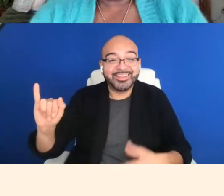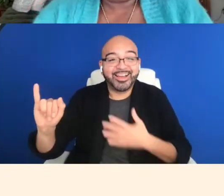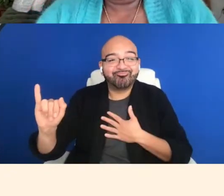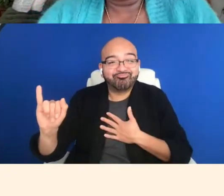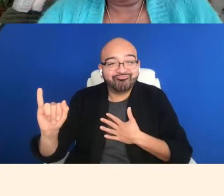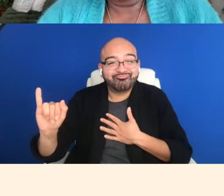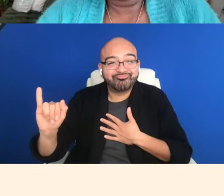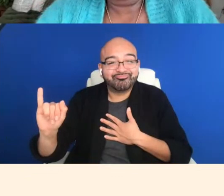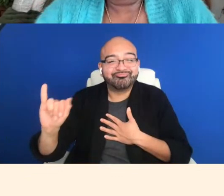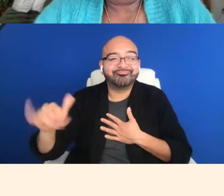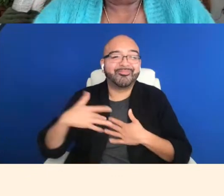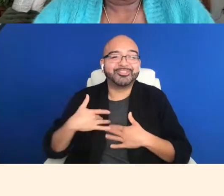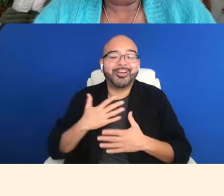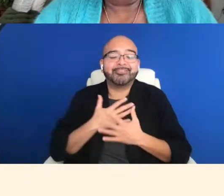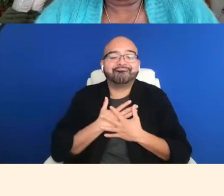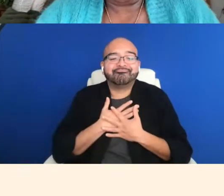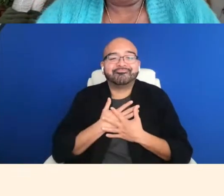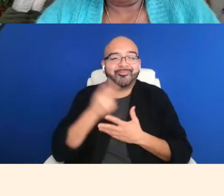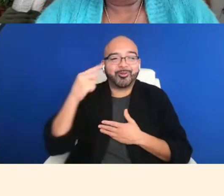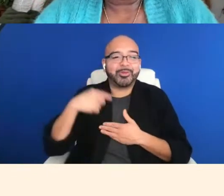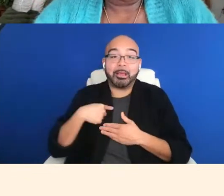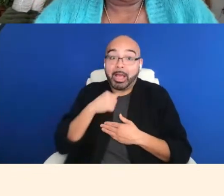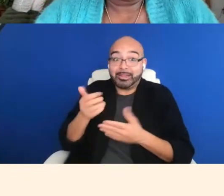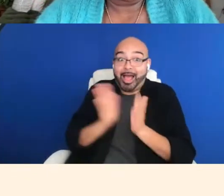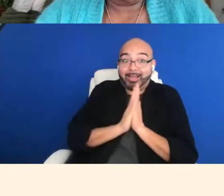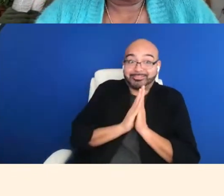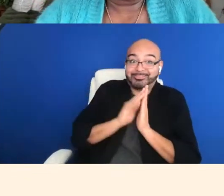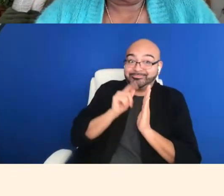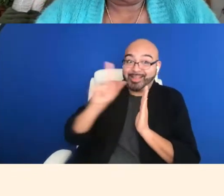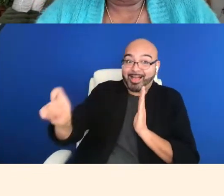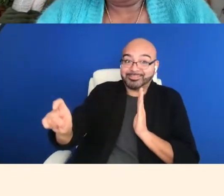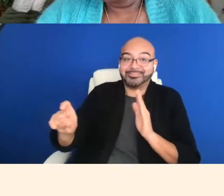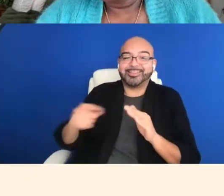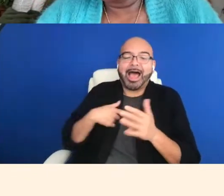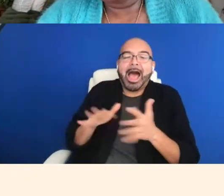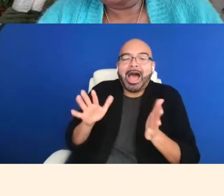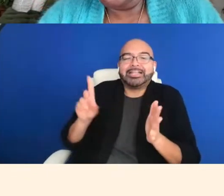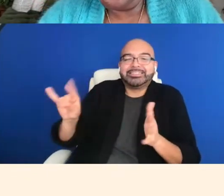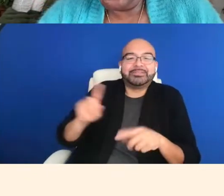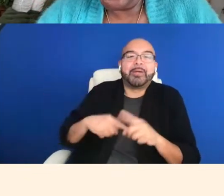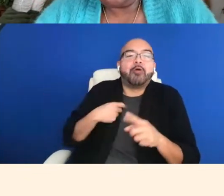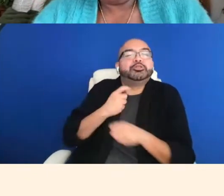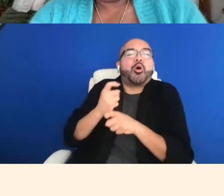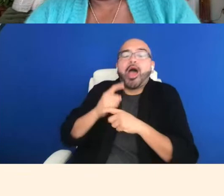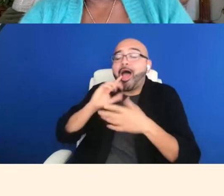feels amazing to me. I didn't ask for it. I sort of did, but I was joking.